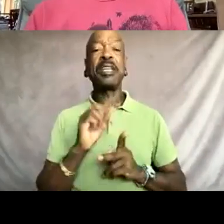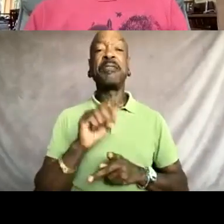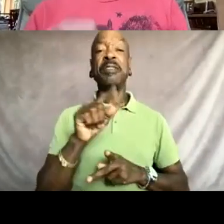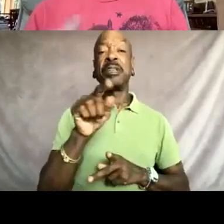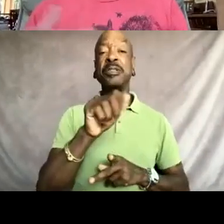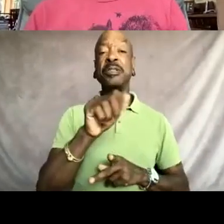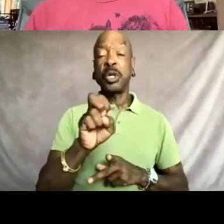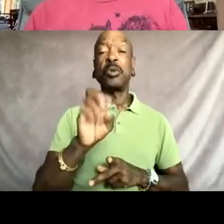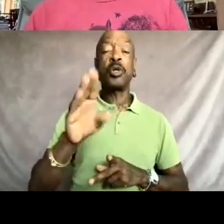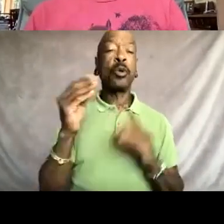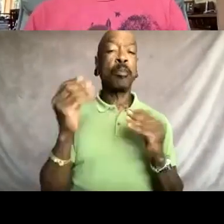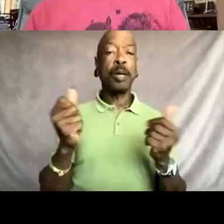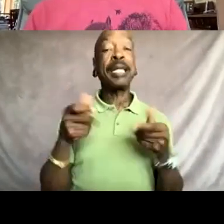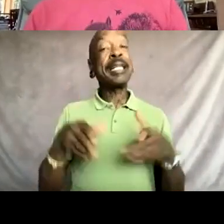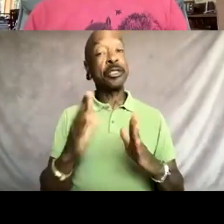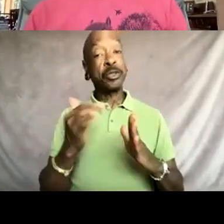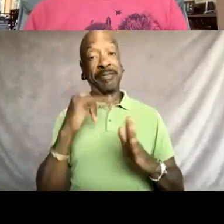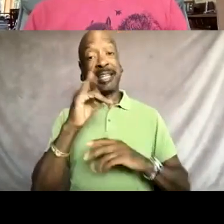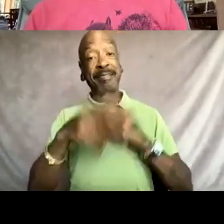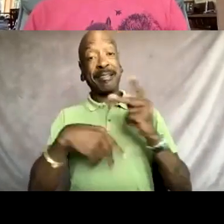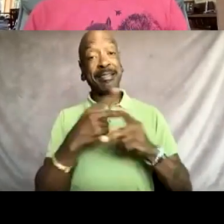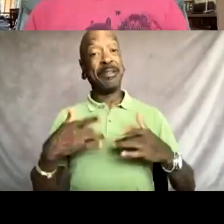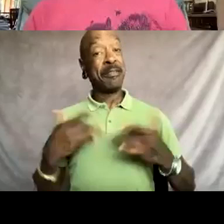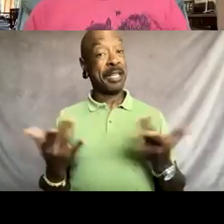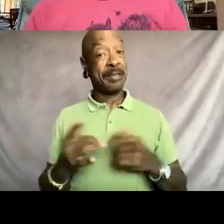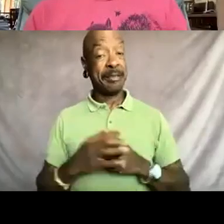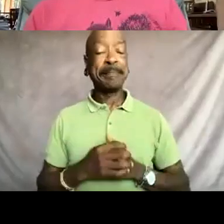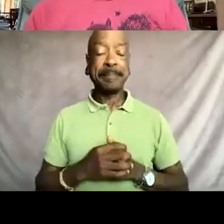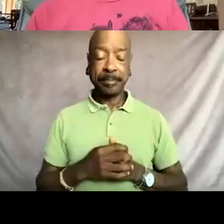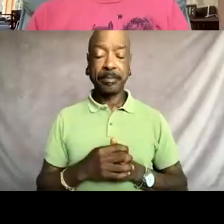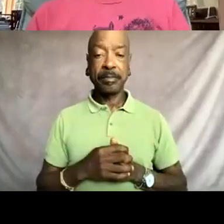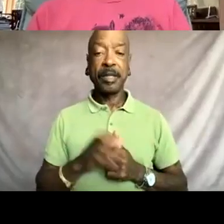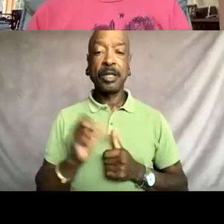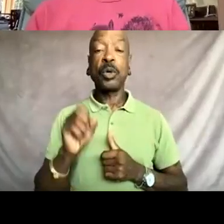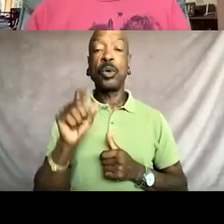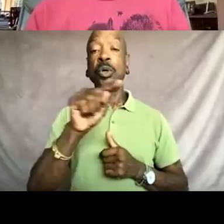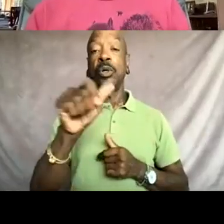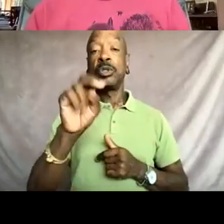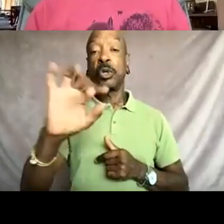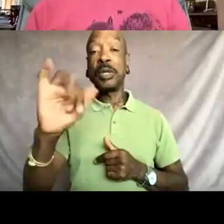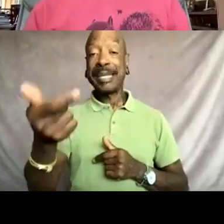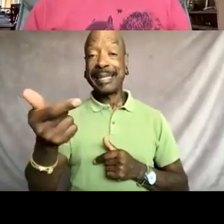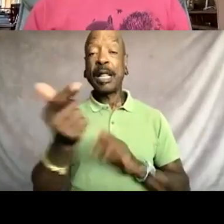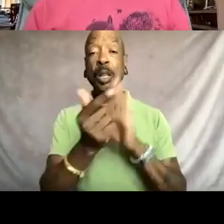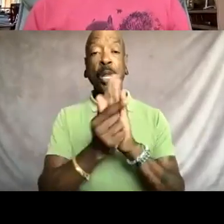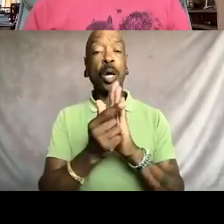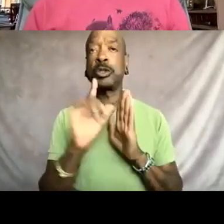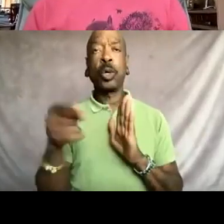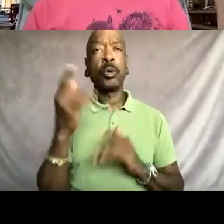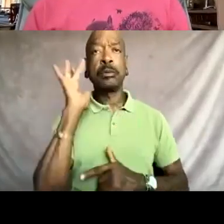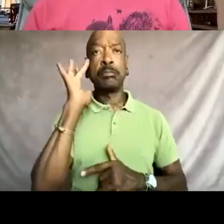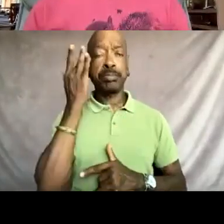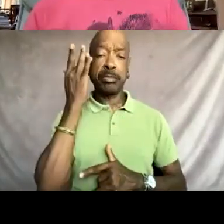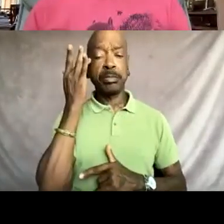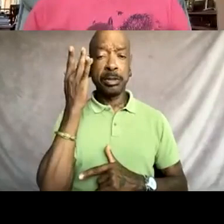to have those kinds of events? So zoning laws are always a thorn in my side, and they are, I